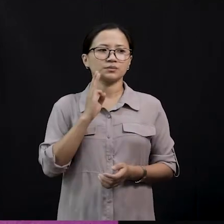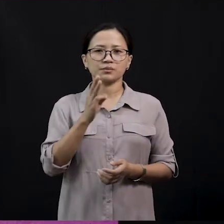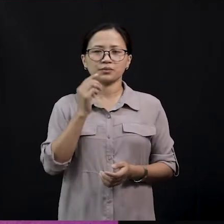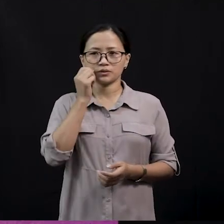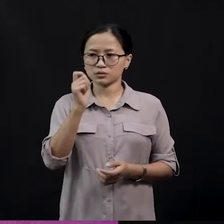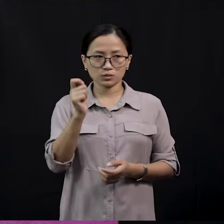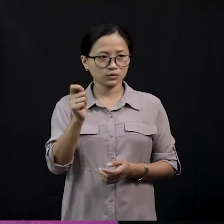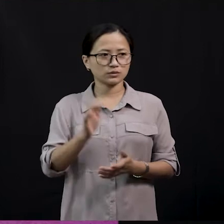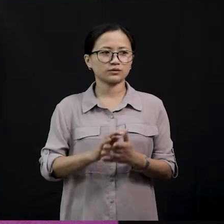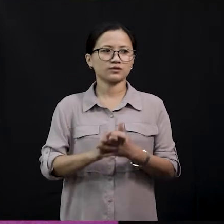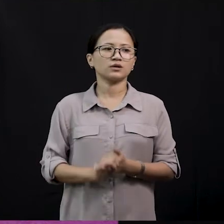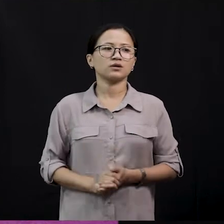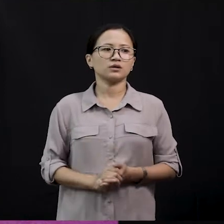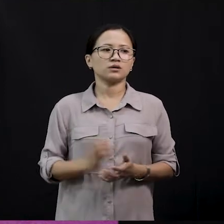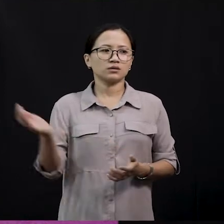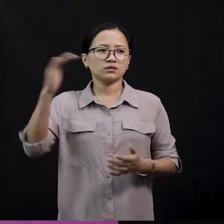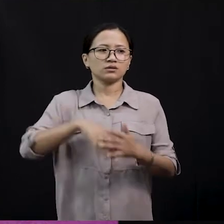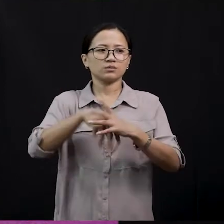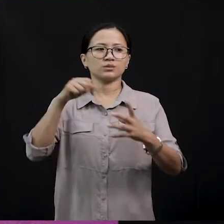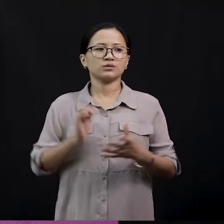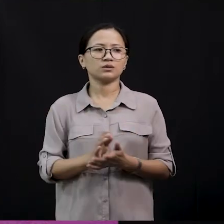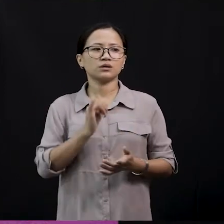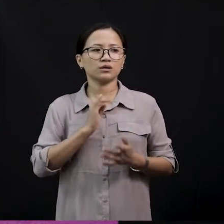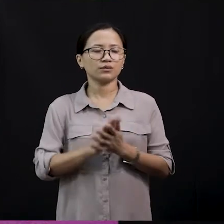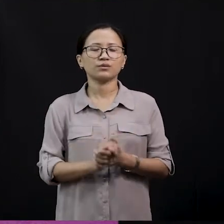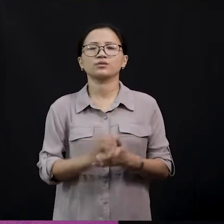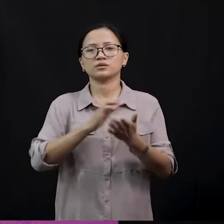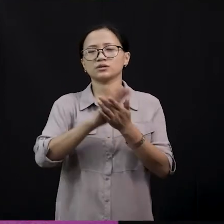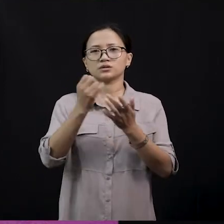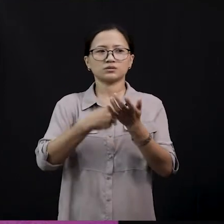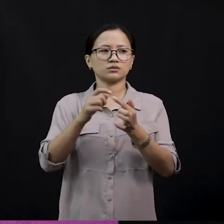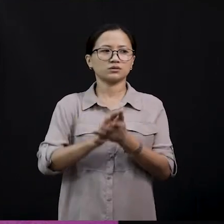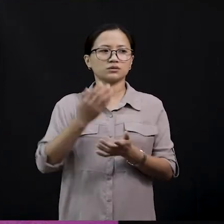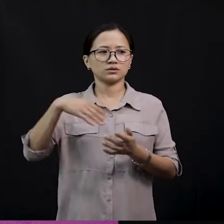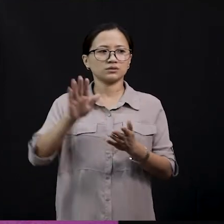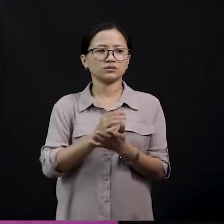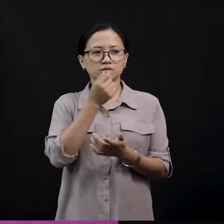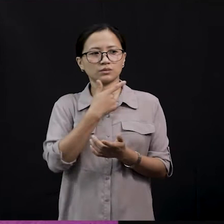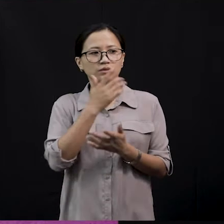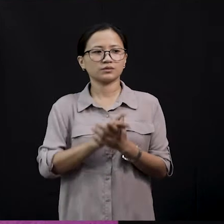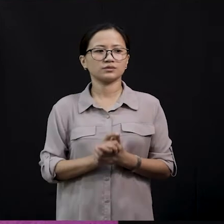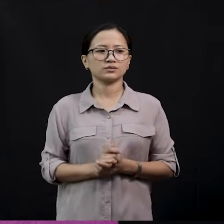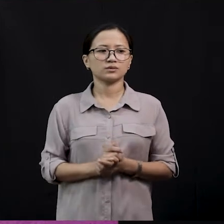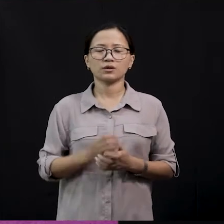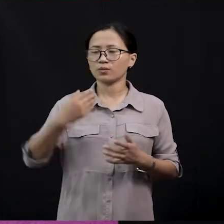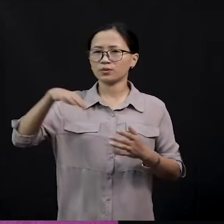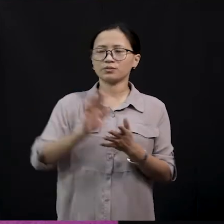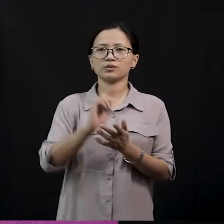Her smile paled and melted into tears, and she went back alone into the dark.